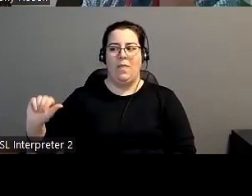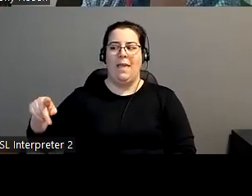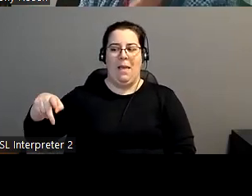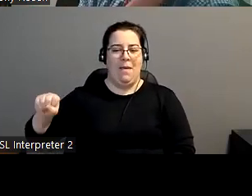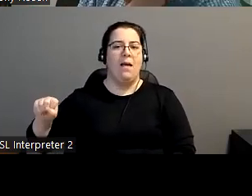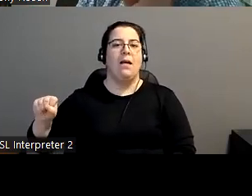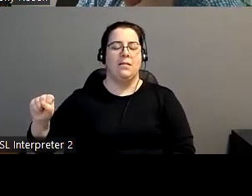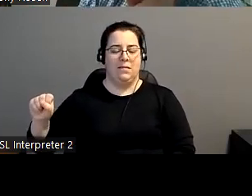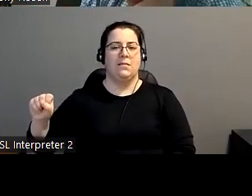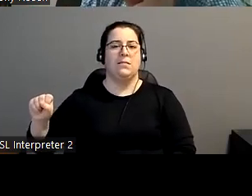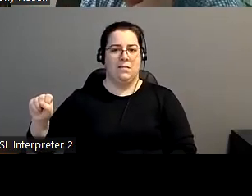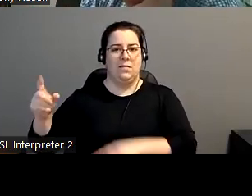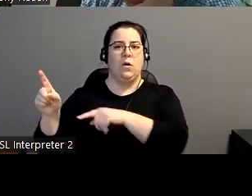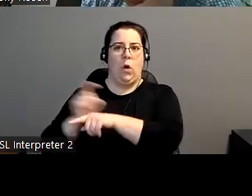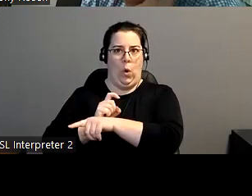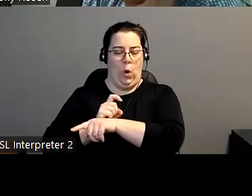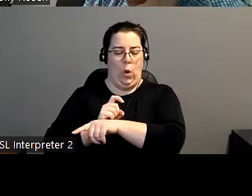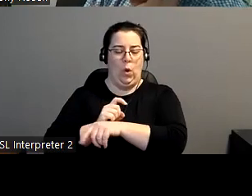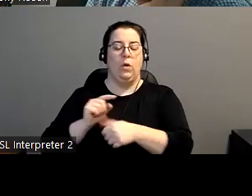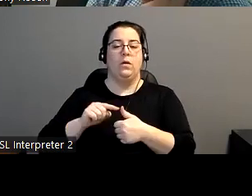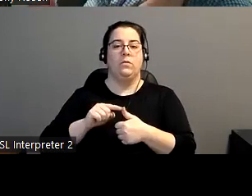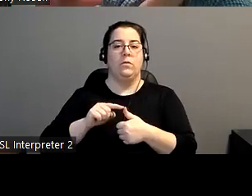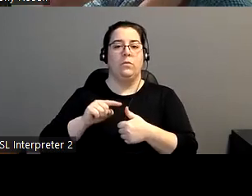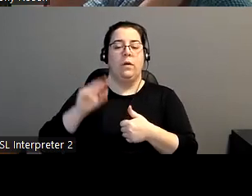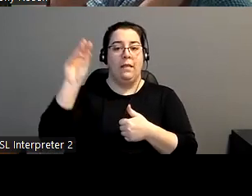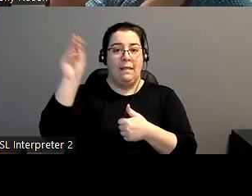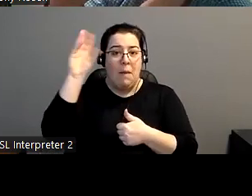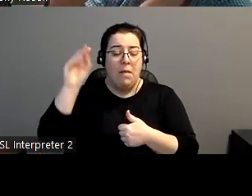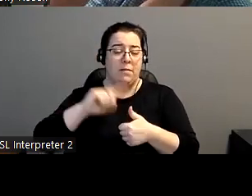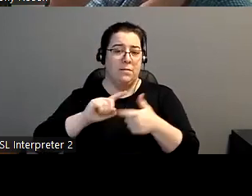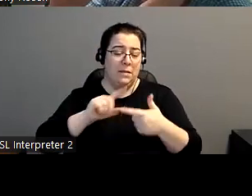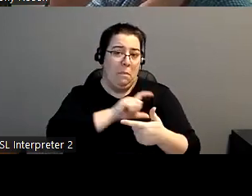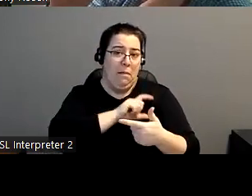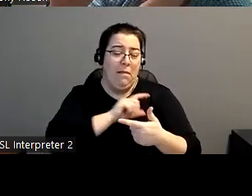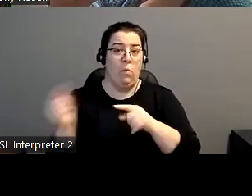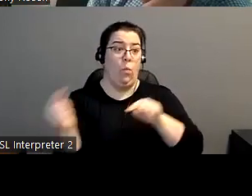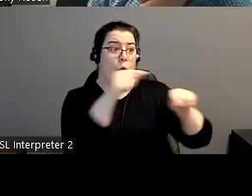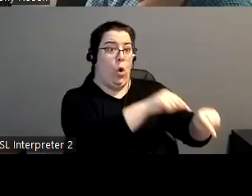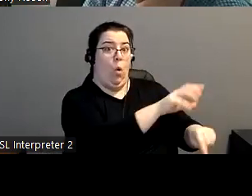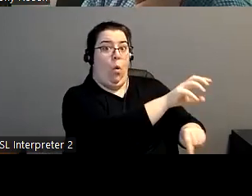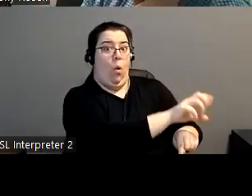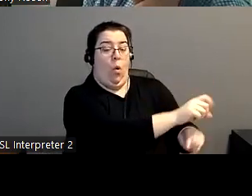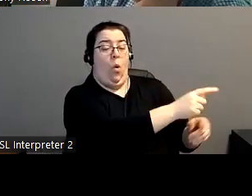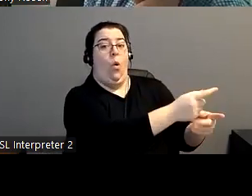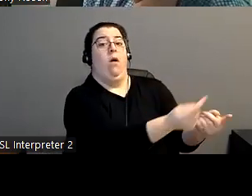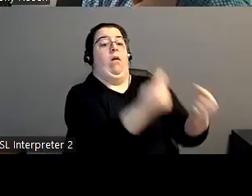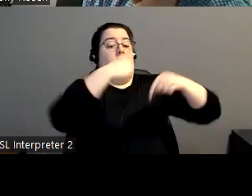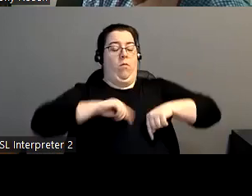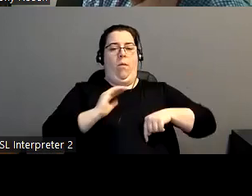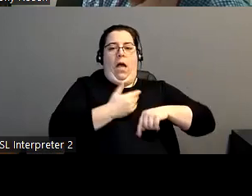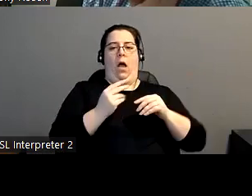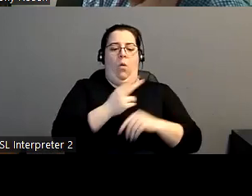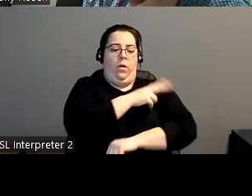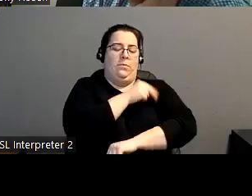bring them to our hospital. They'll page us while they're